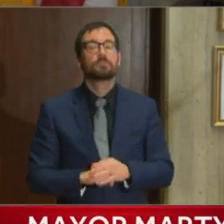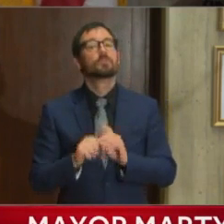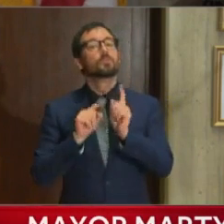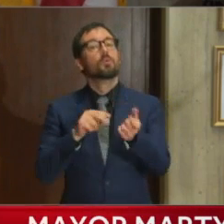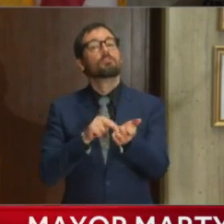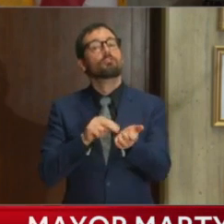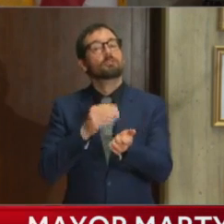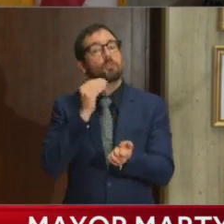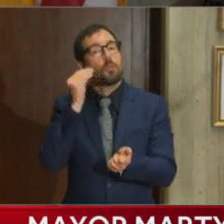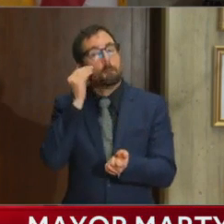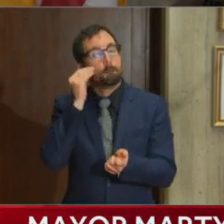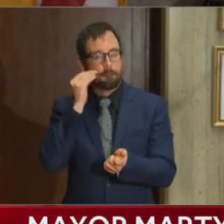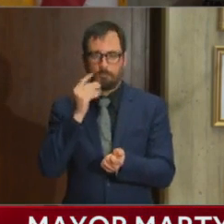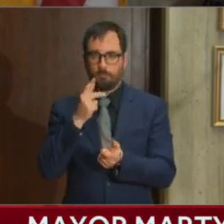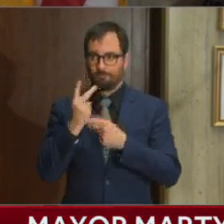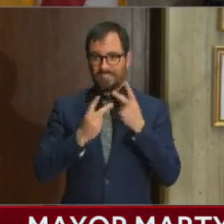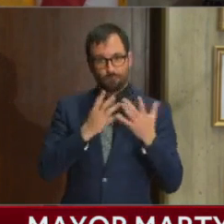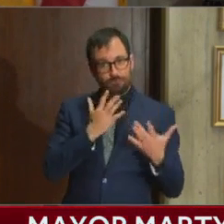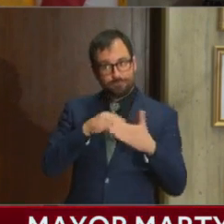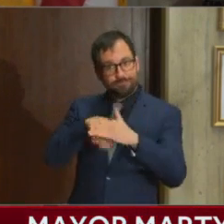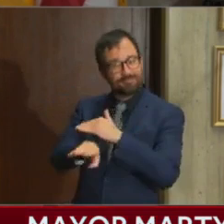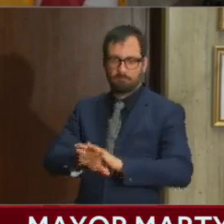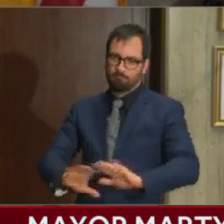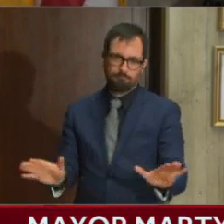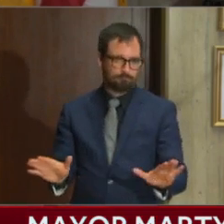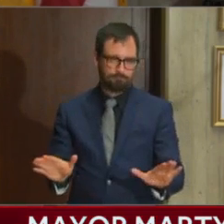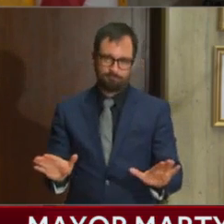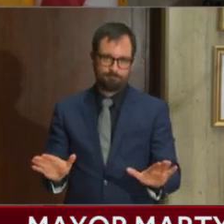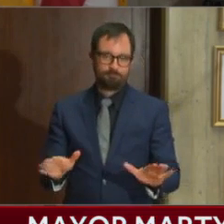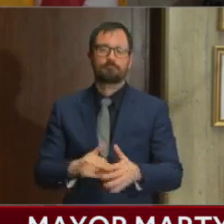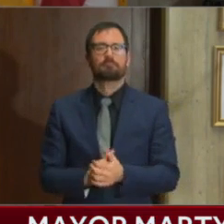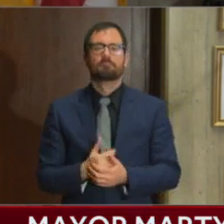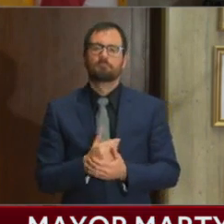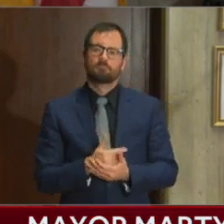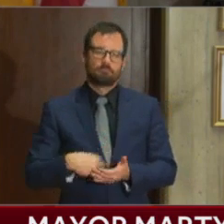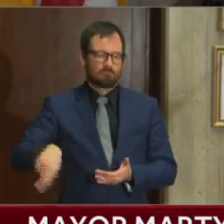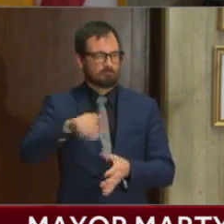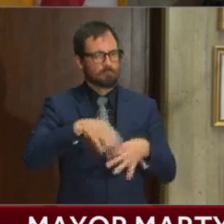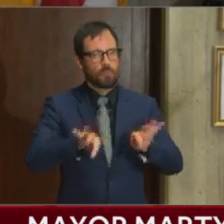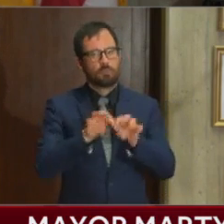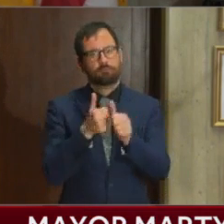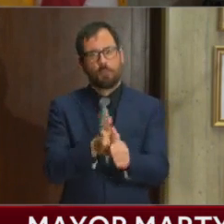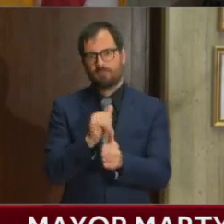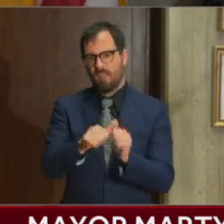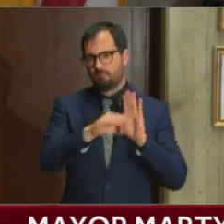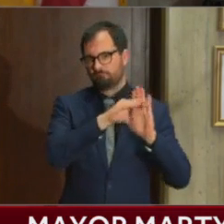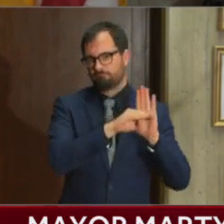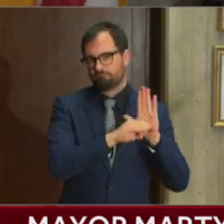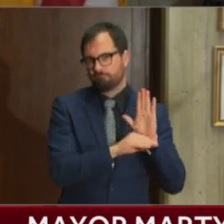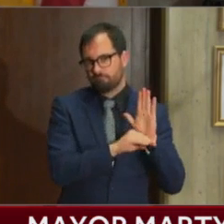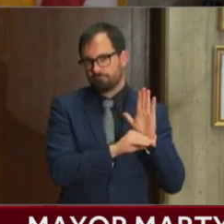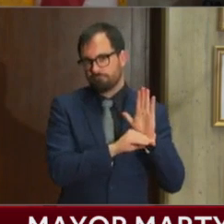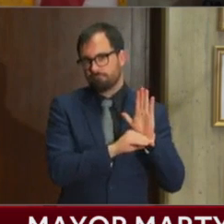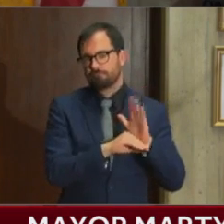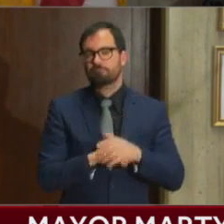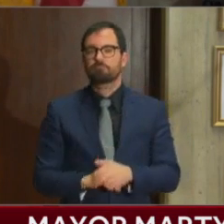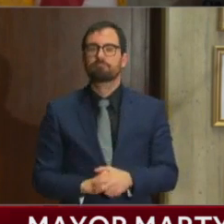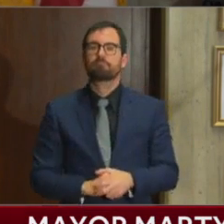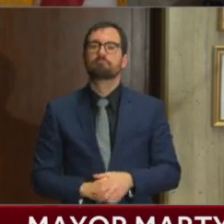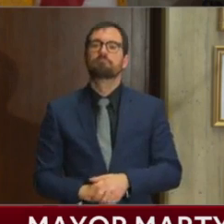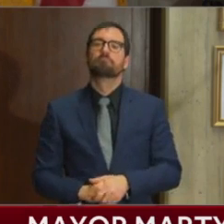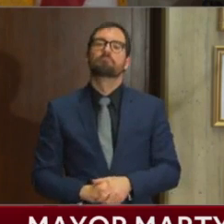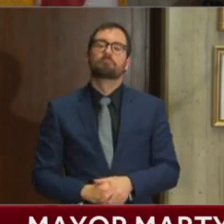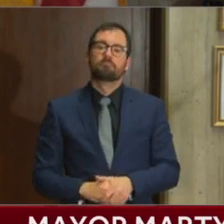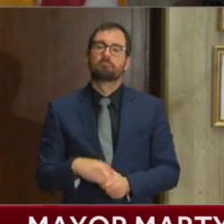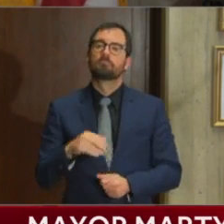with seniors take precautions. Wash with soap, sanitize and disinfect. Keep your distance.